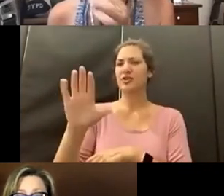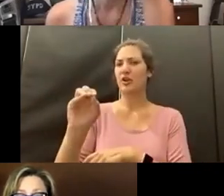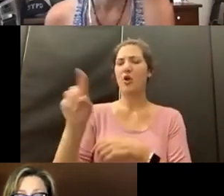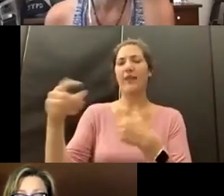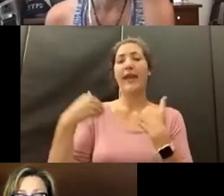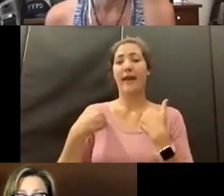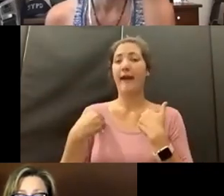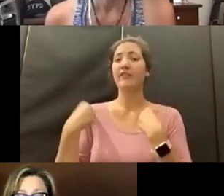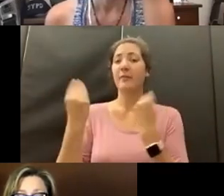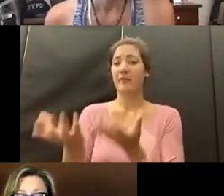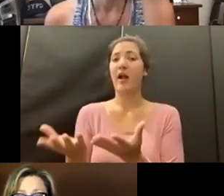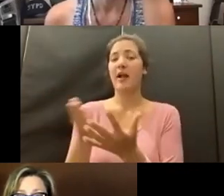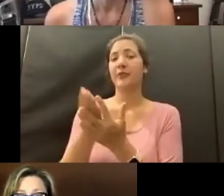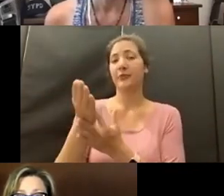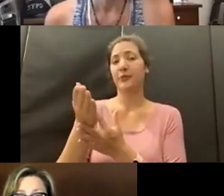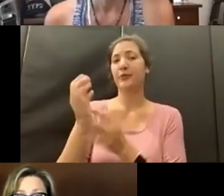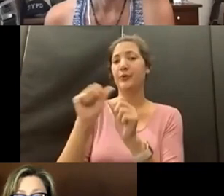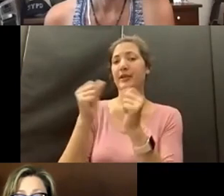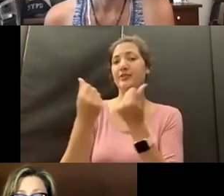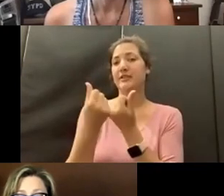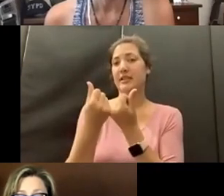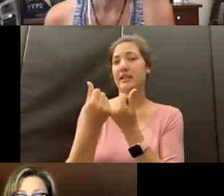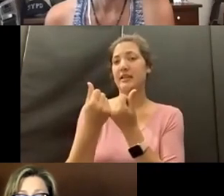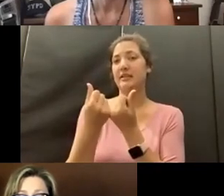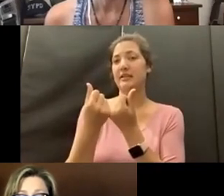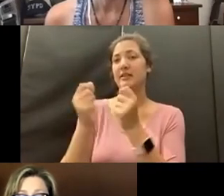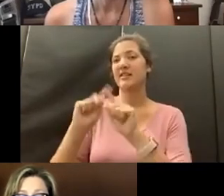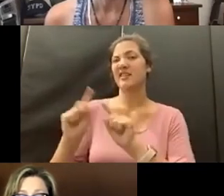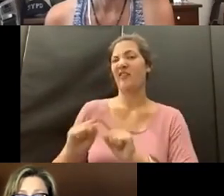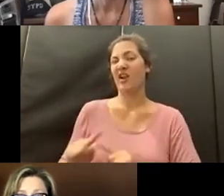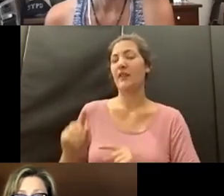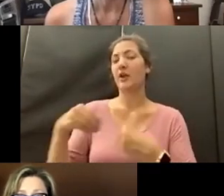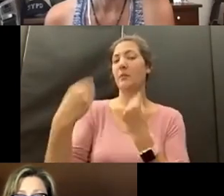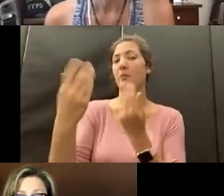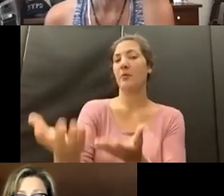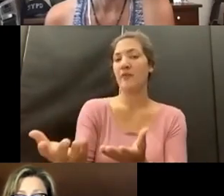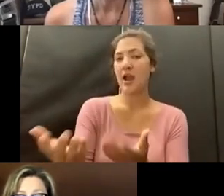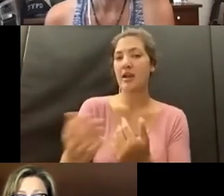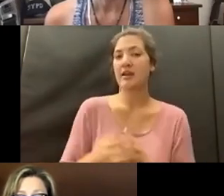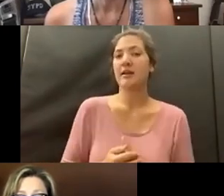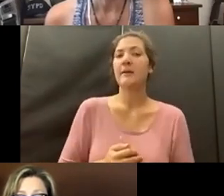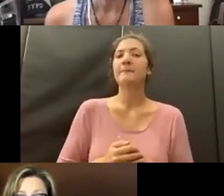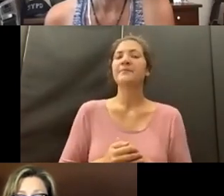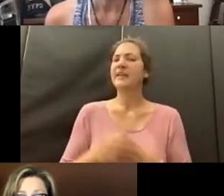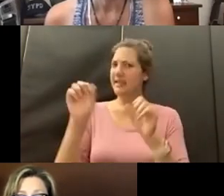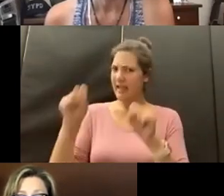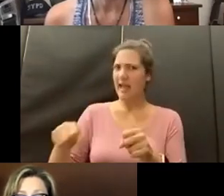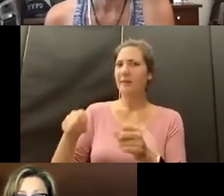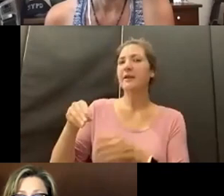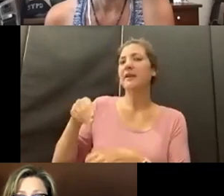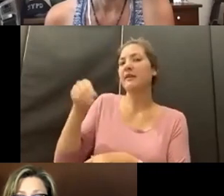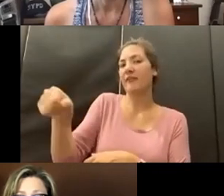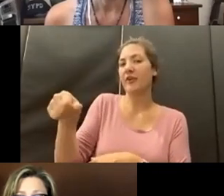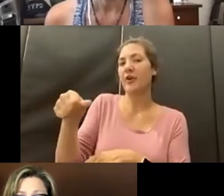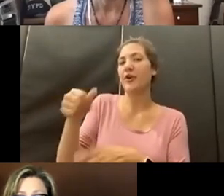through agencies like the Peg Taylor Center, and which can be paid through Medi-Cal, can address a